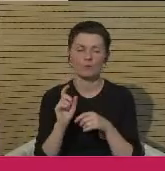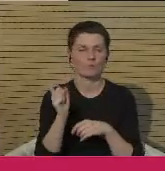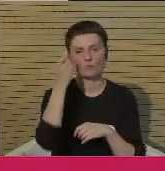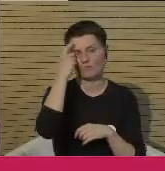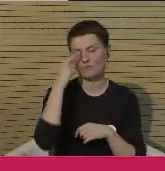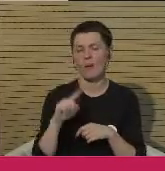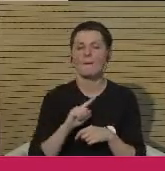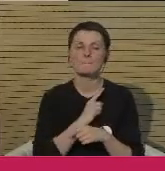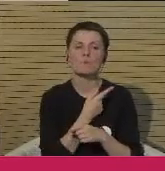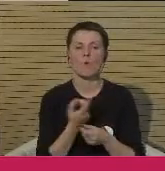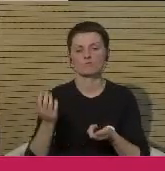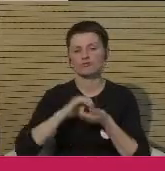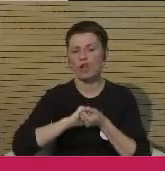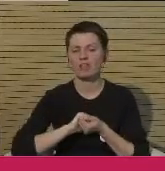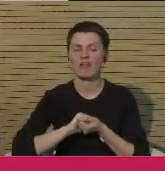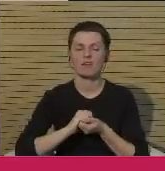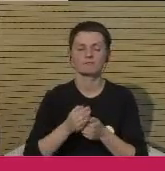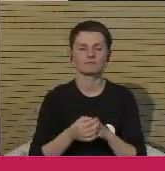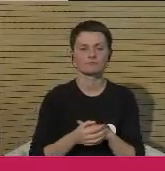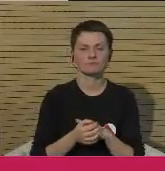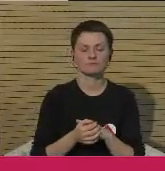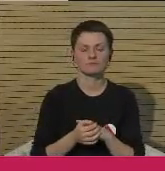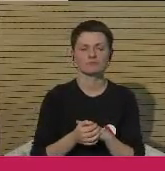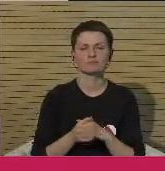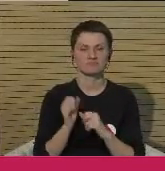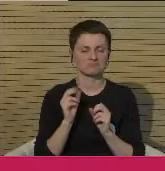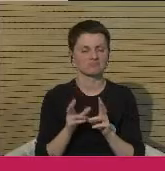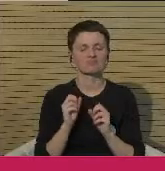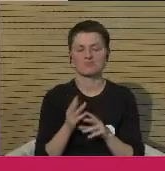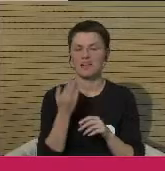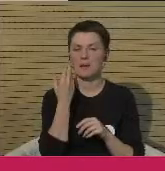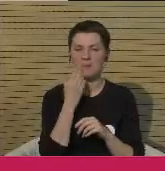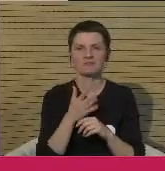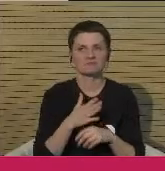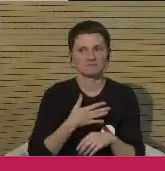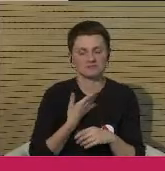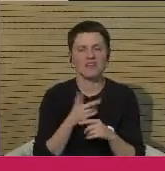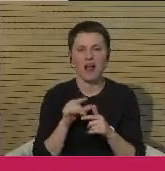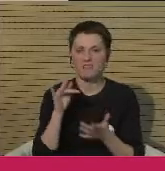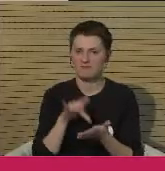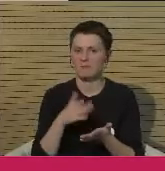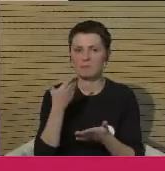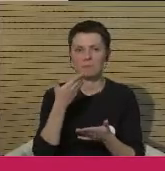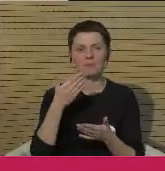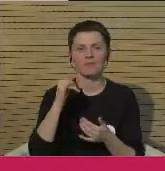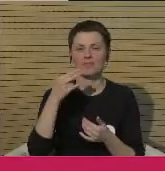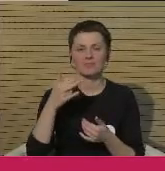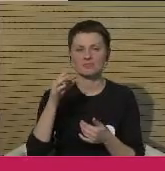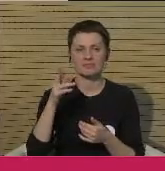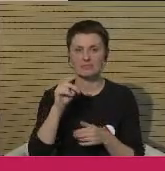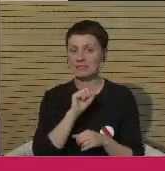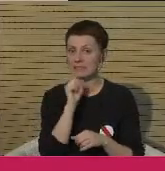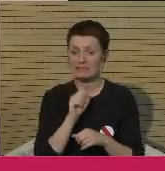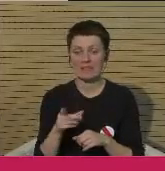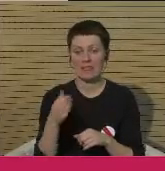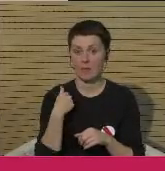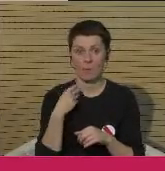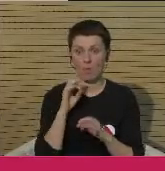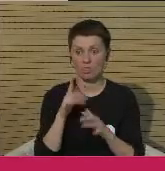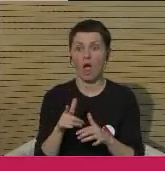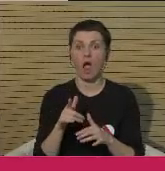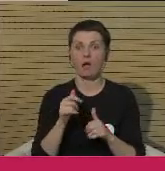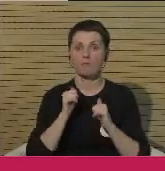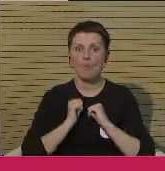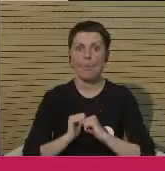they share food. They live in solidarity, and it's strange, but it really